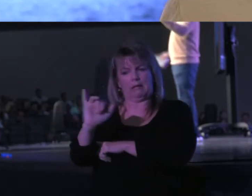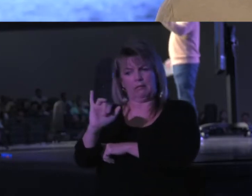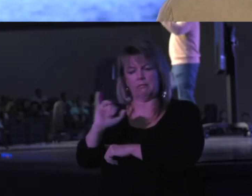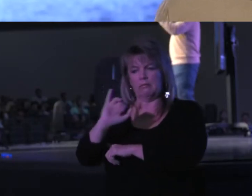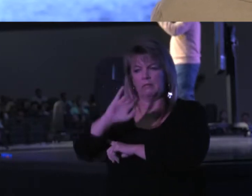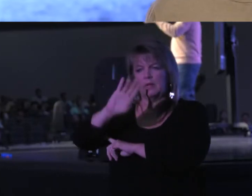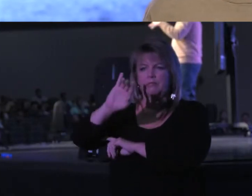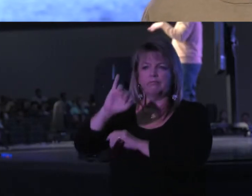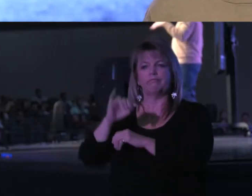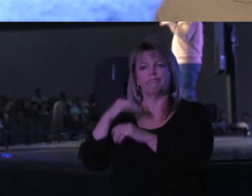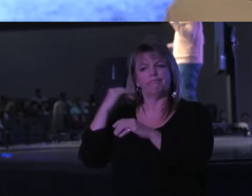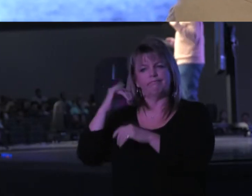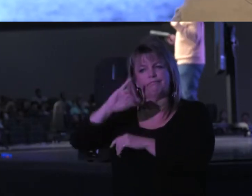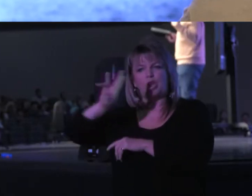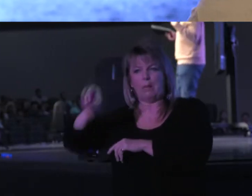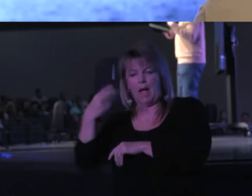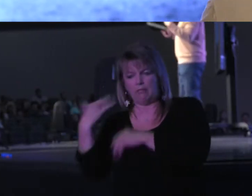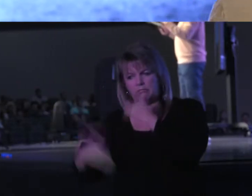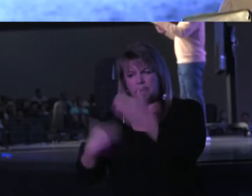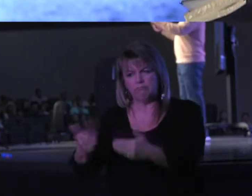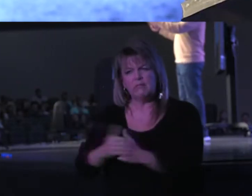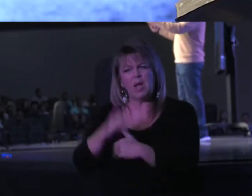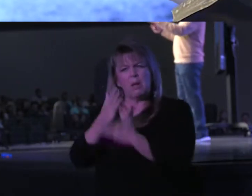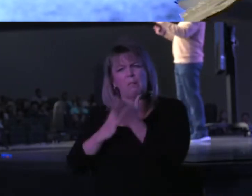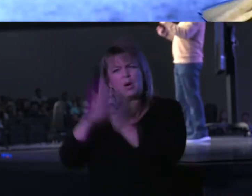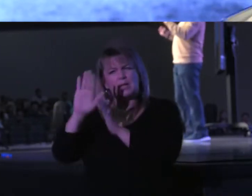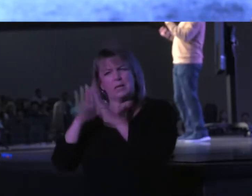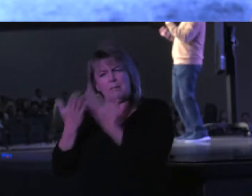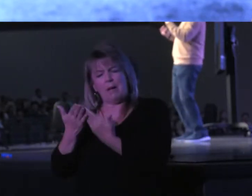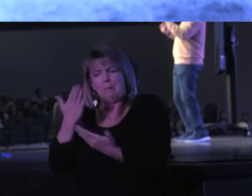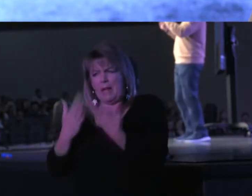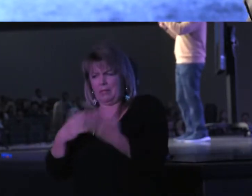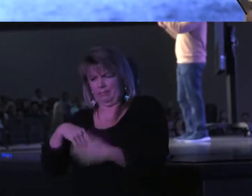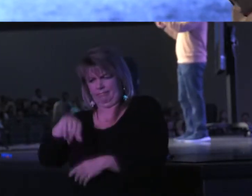this sermon series, when we come to parts of the Bible